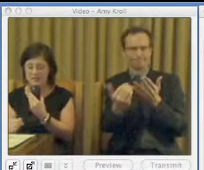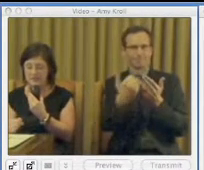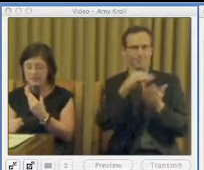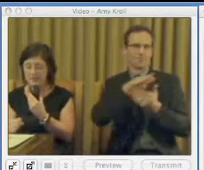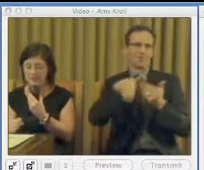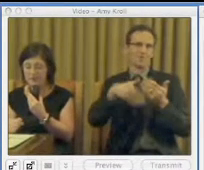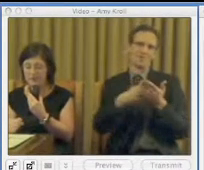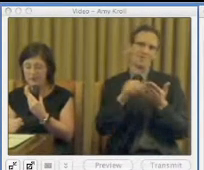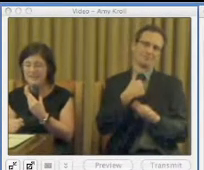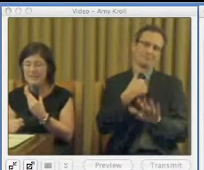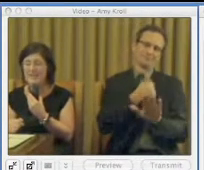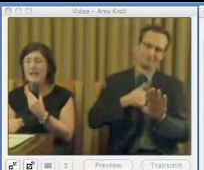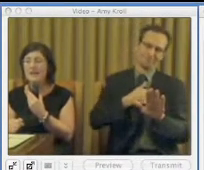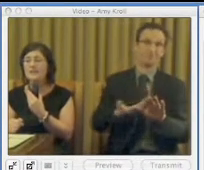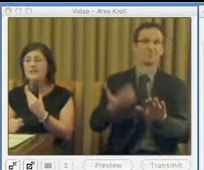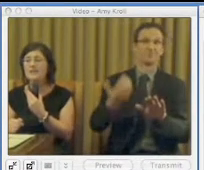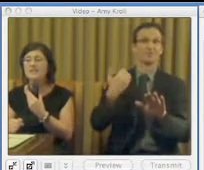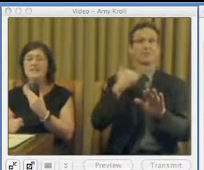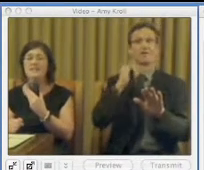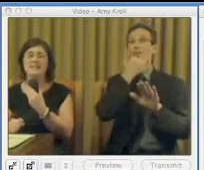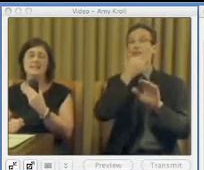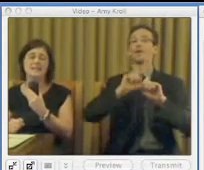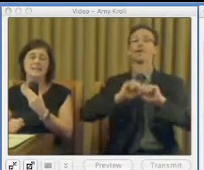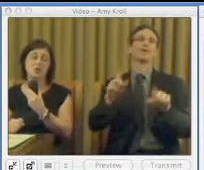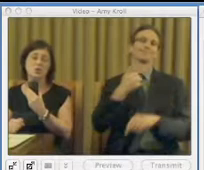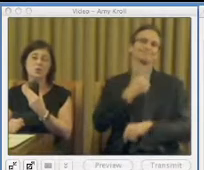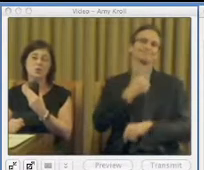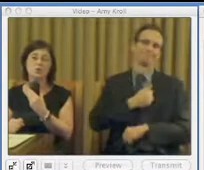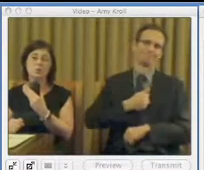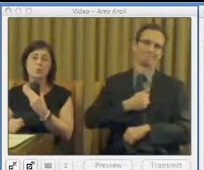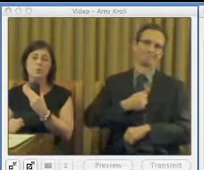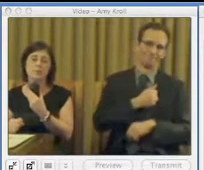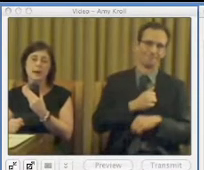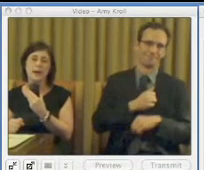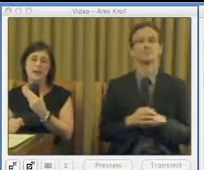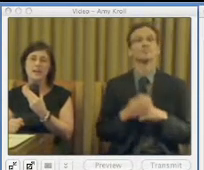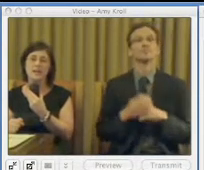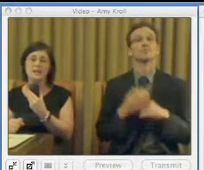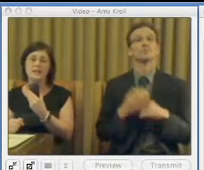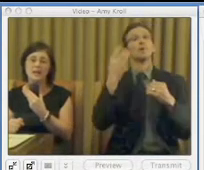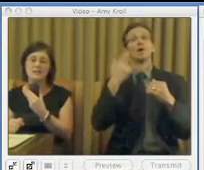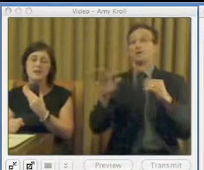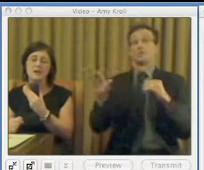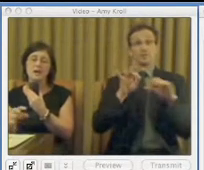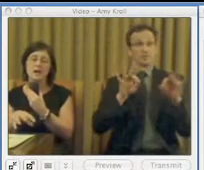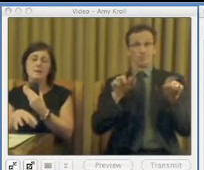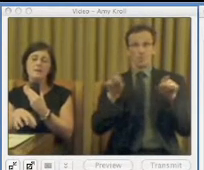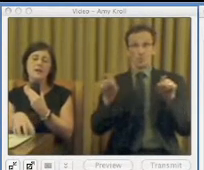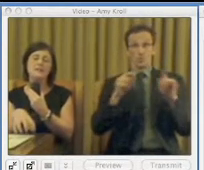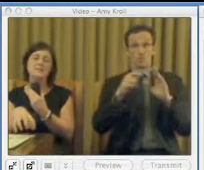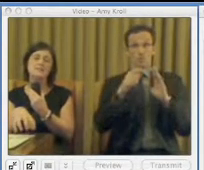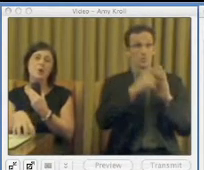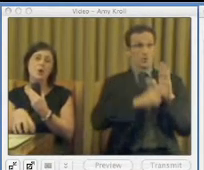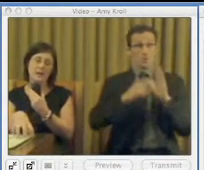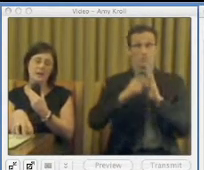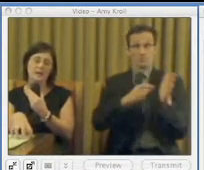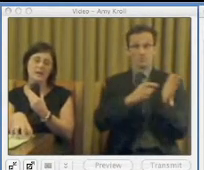read the whole thing properly. So I apologise for that. The reason I selected these two papers is